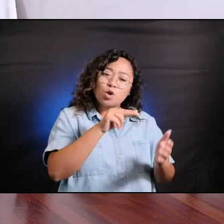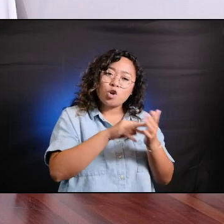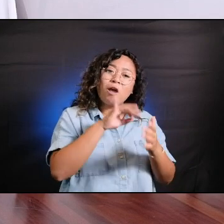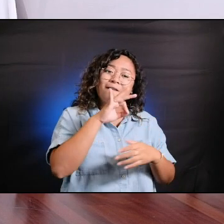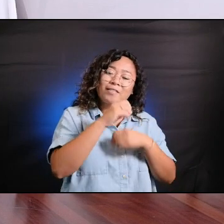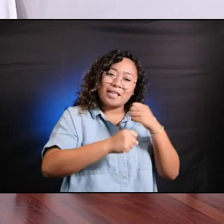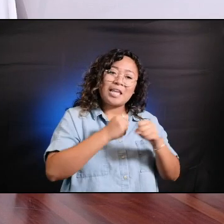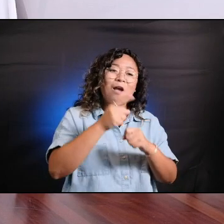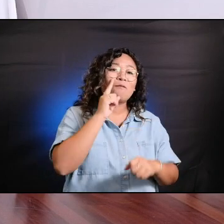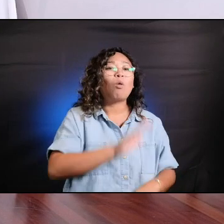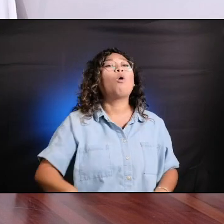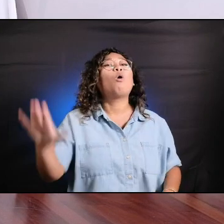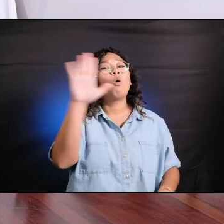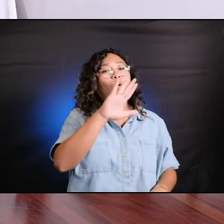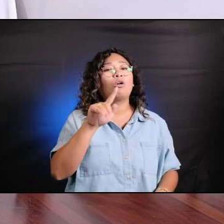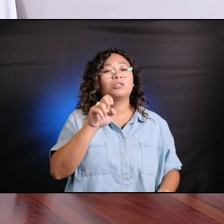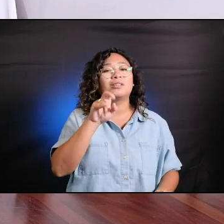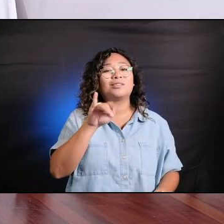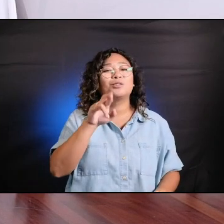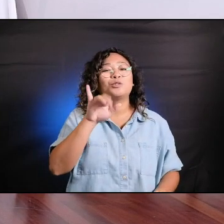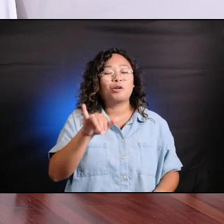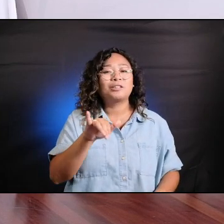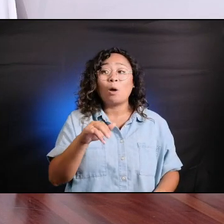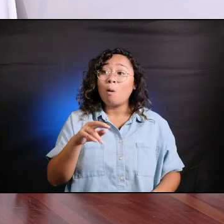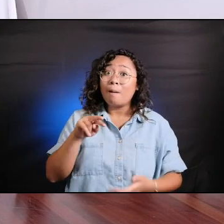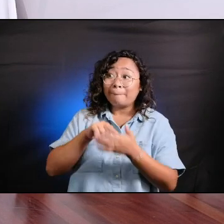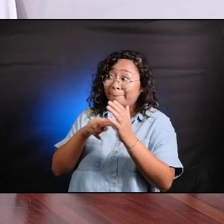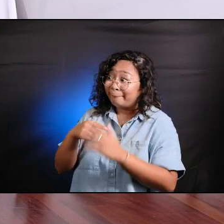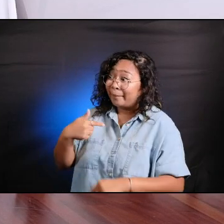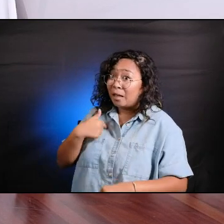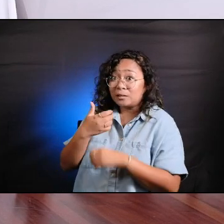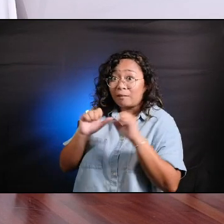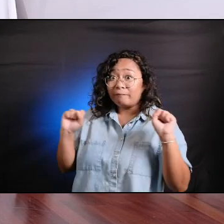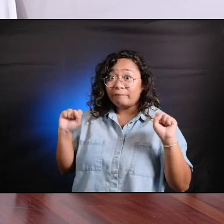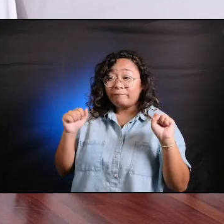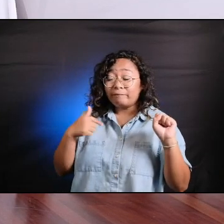the territory. Absolutely. Honorary. I'm in good hands then. Very good